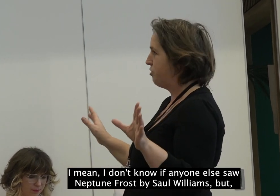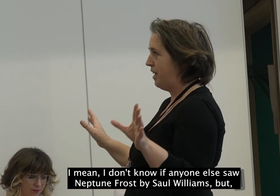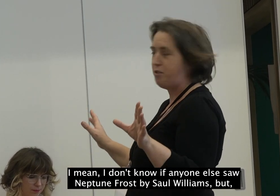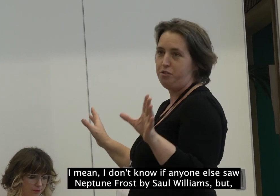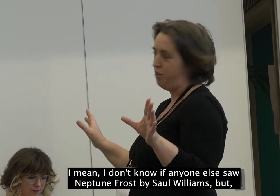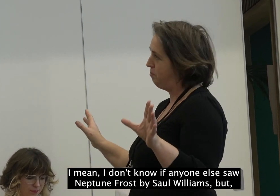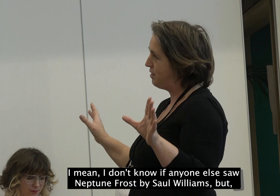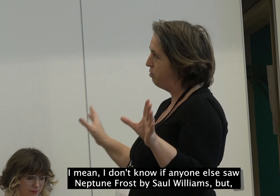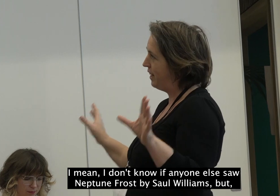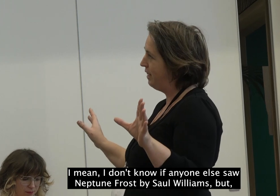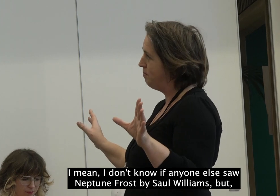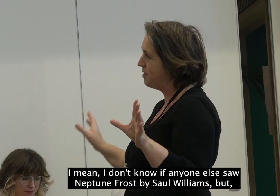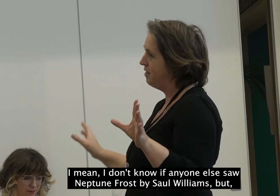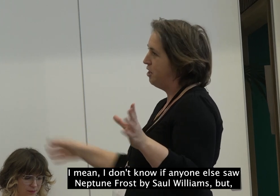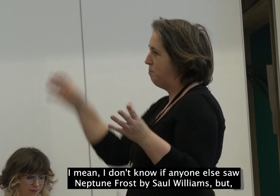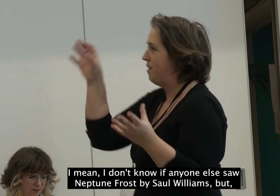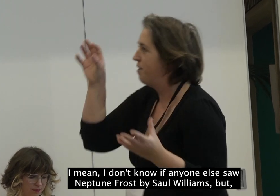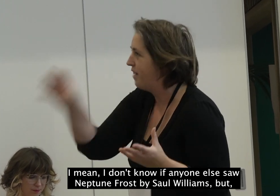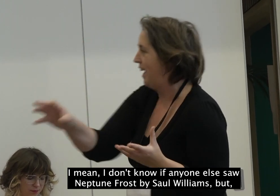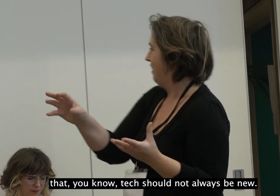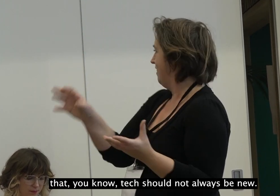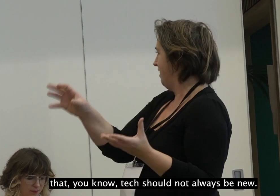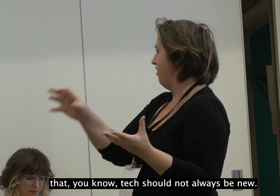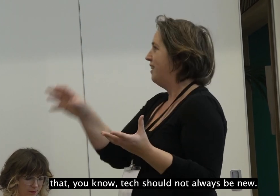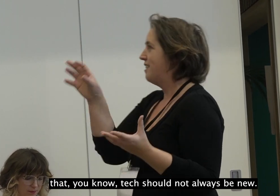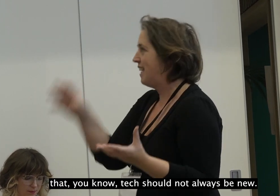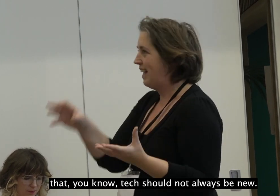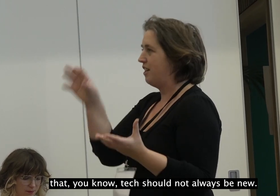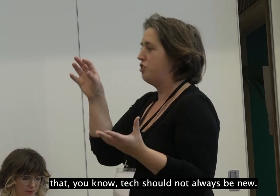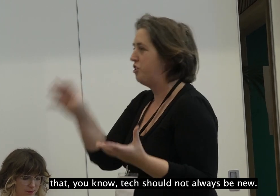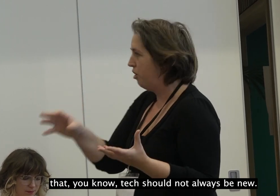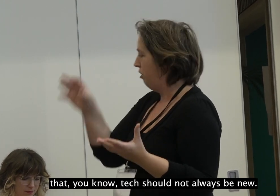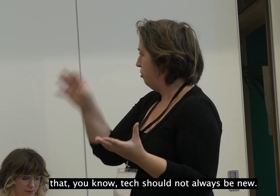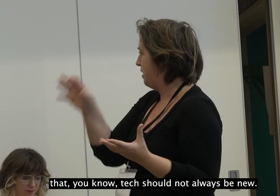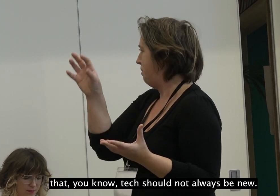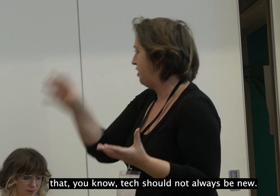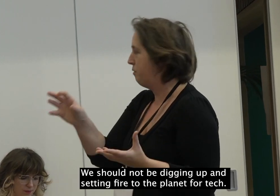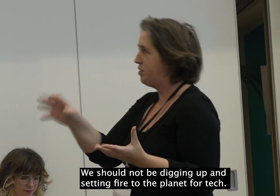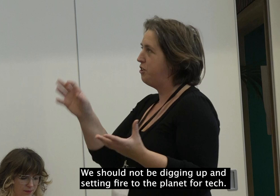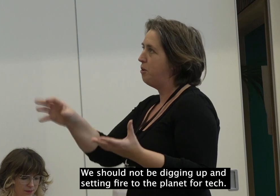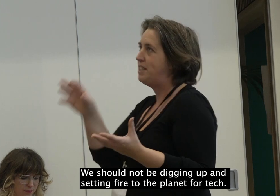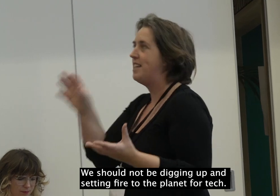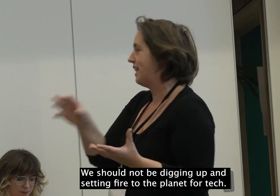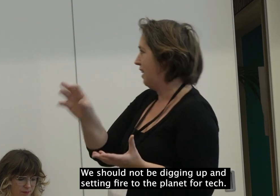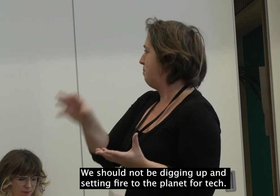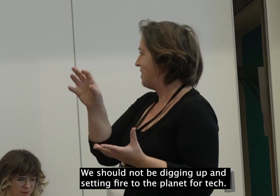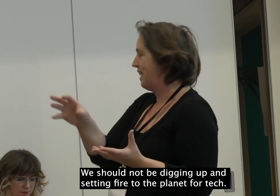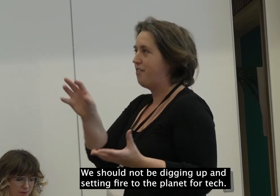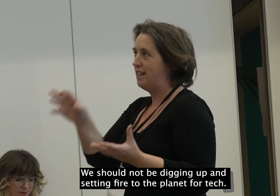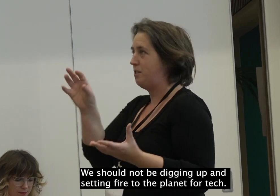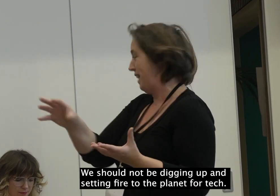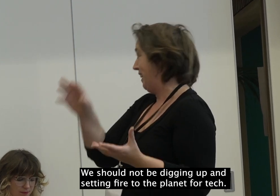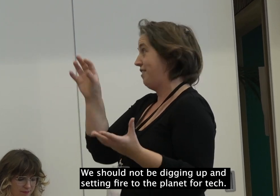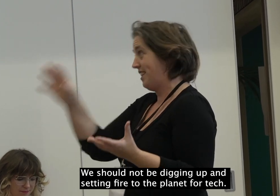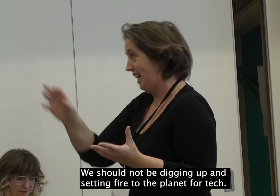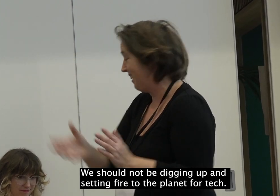else saw Neptune Frost by Saul Williams, but that, you know, tech should not always be new. We should not be digging up and setting fire